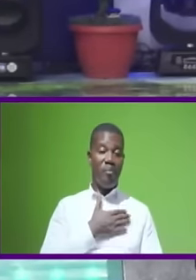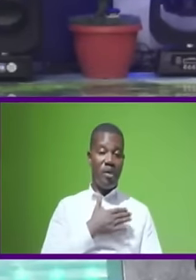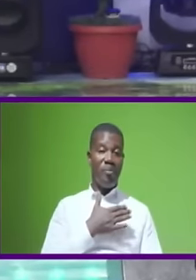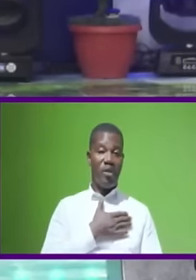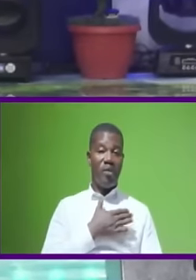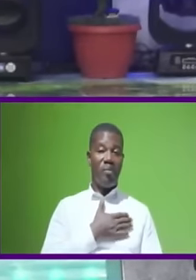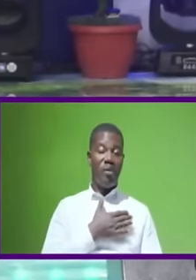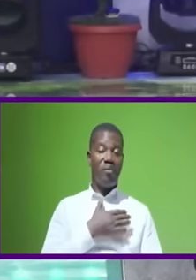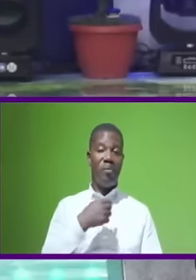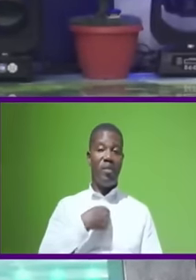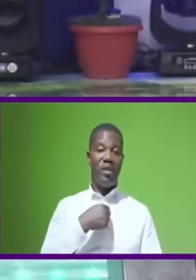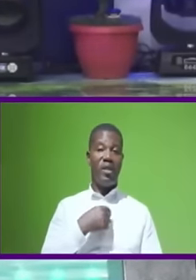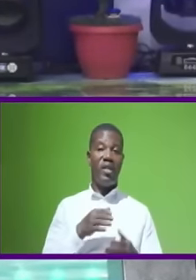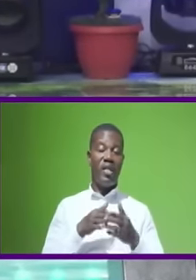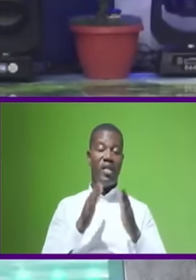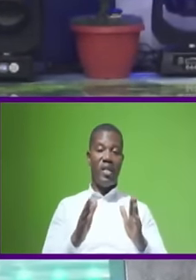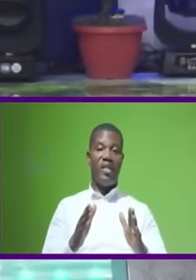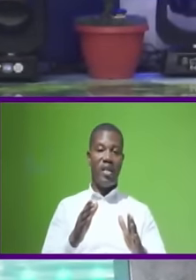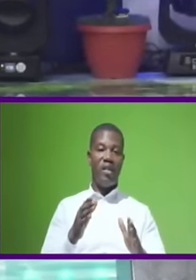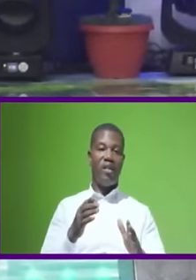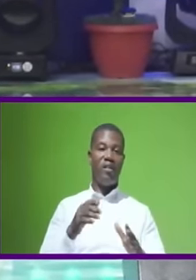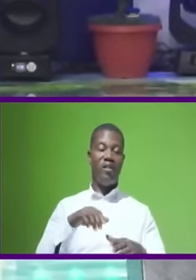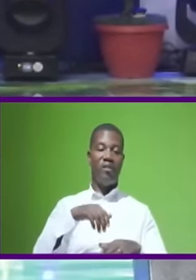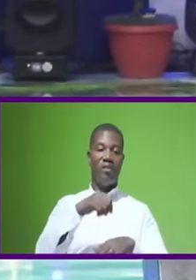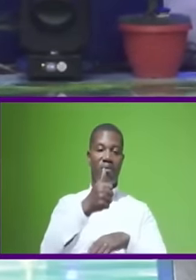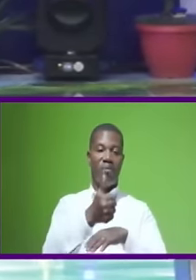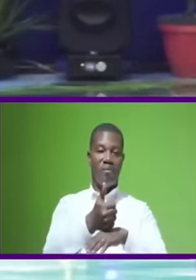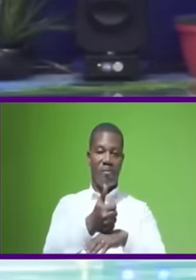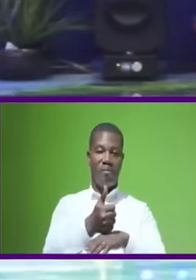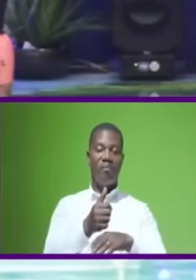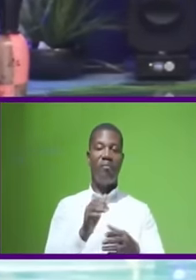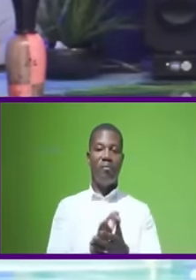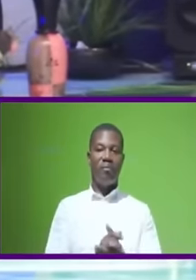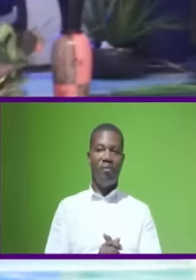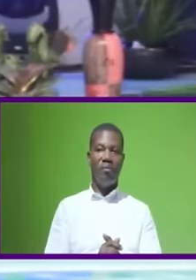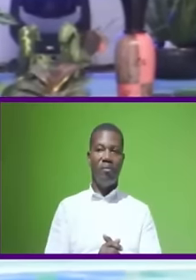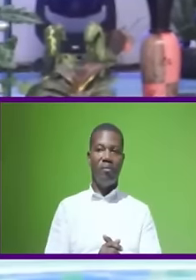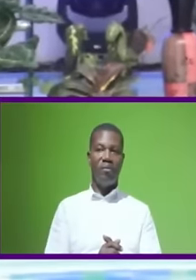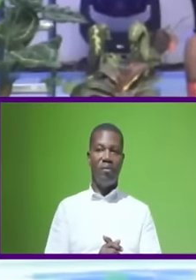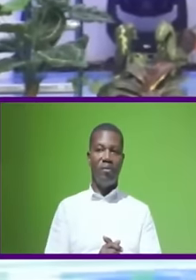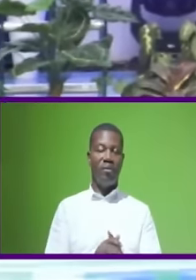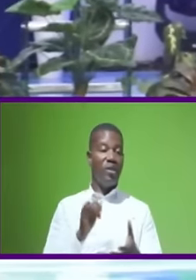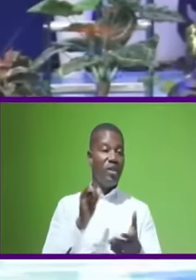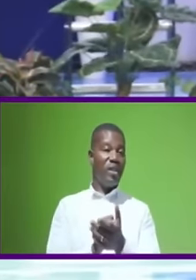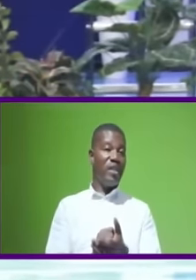I am the head of the church or the movement.